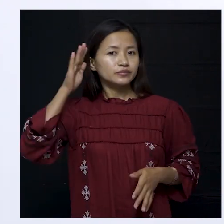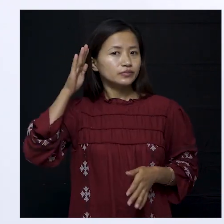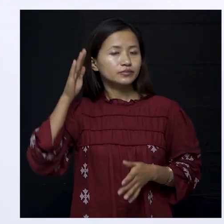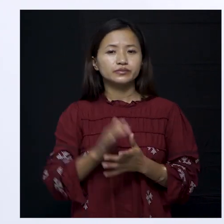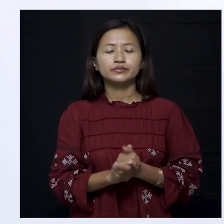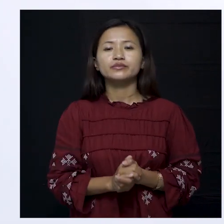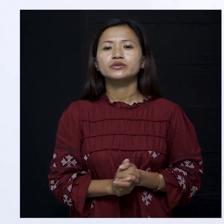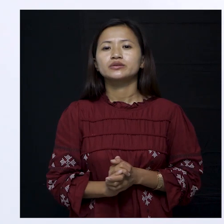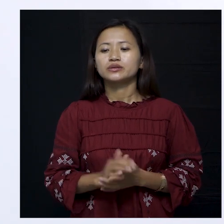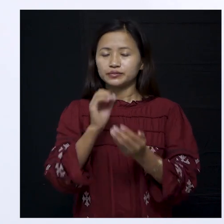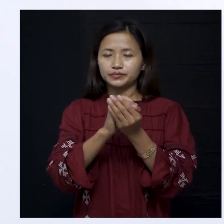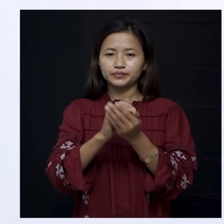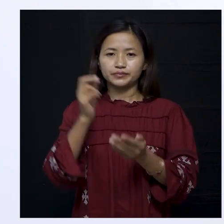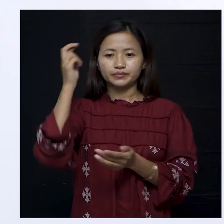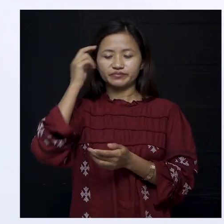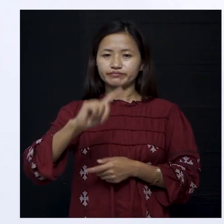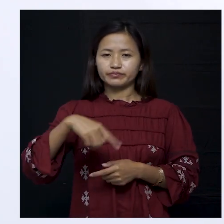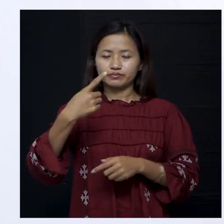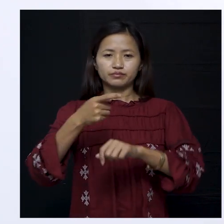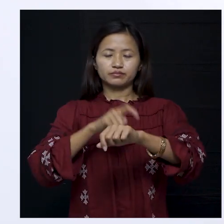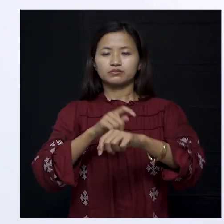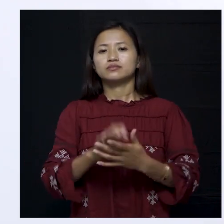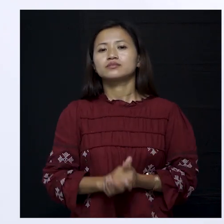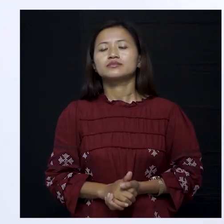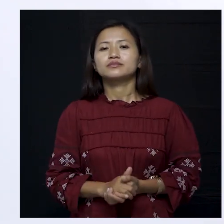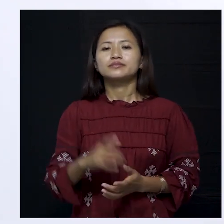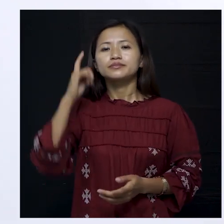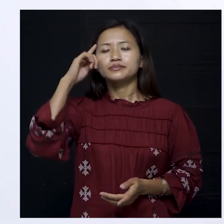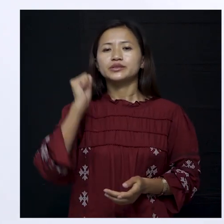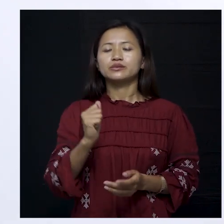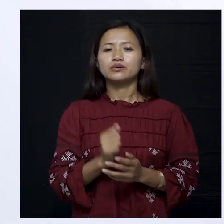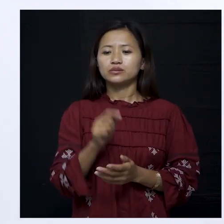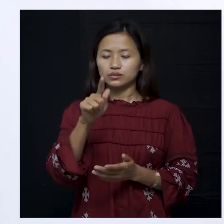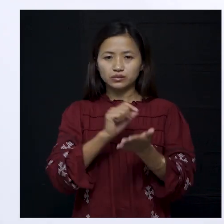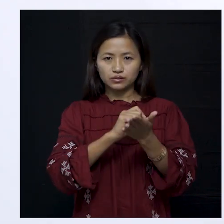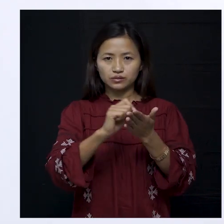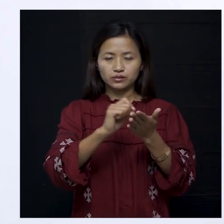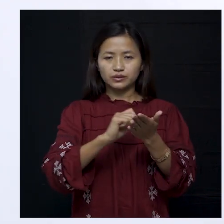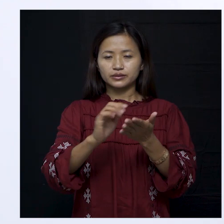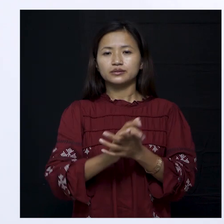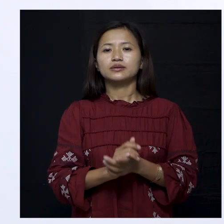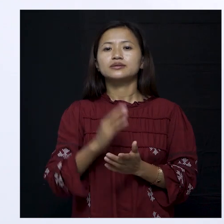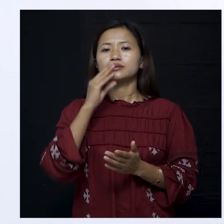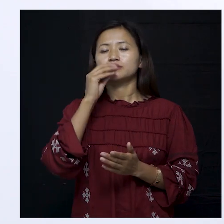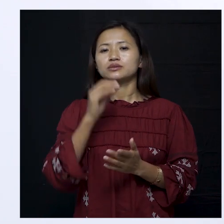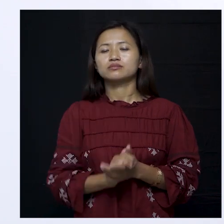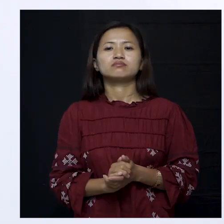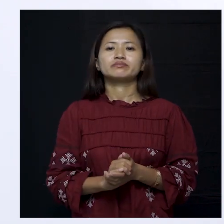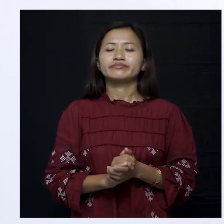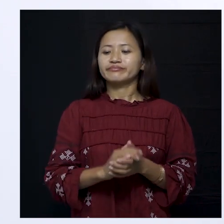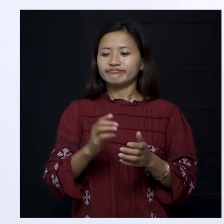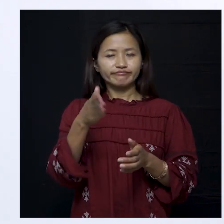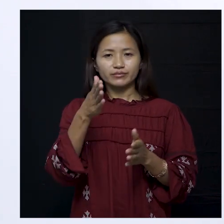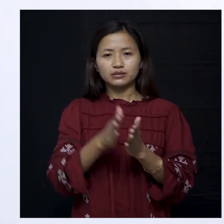is what we have to keep in mind every time. And then remember, you are writing a speech and not an essay. Writing